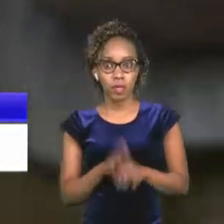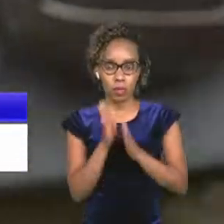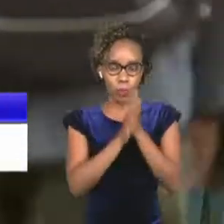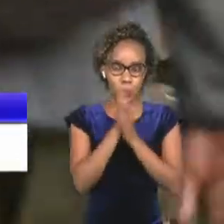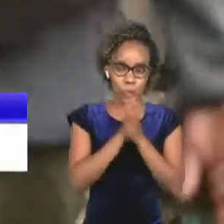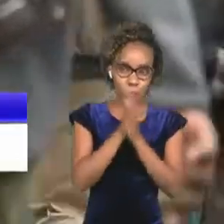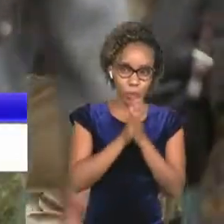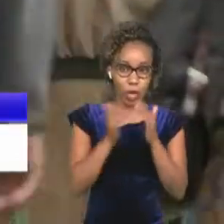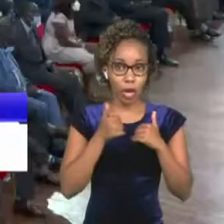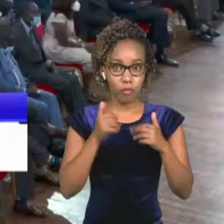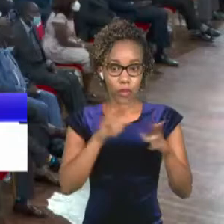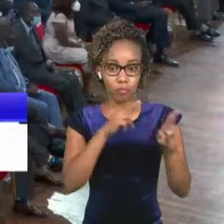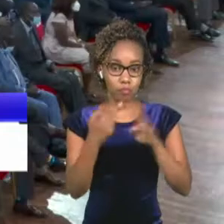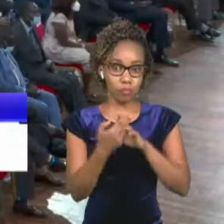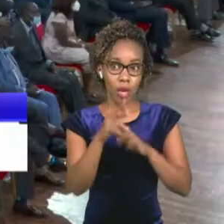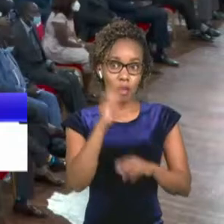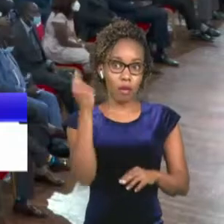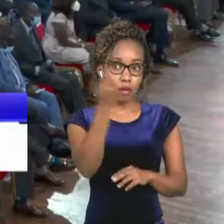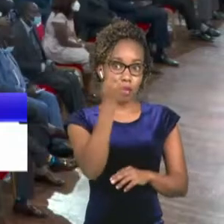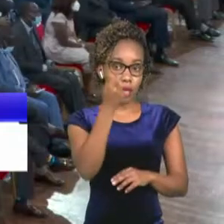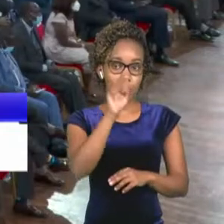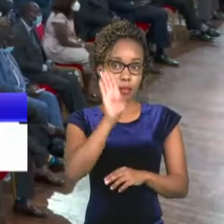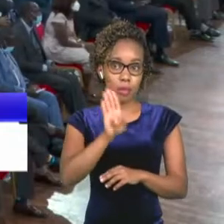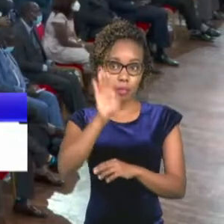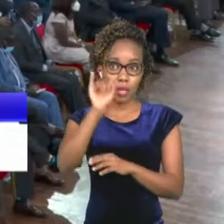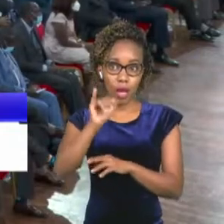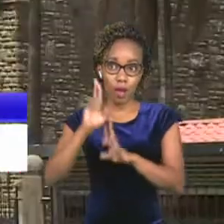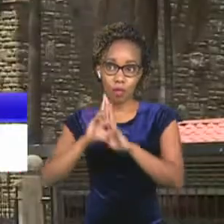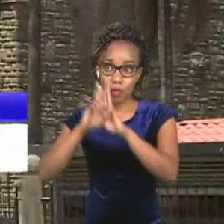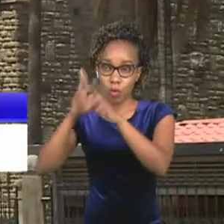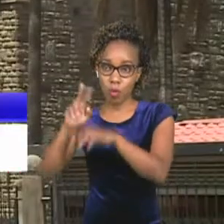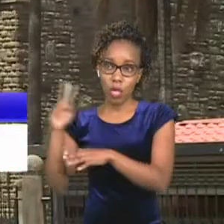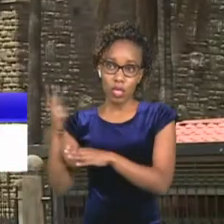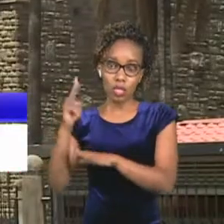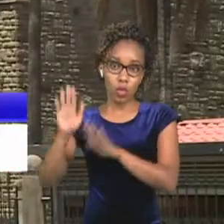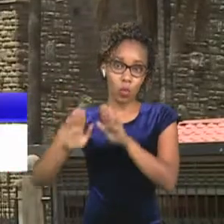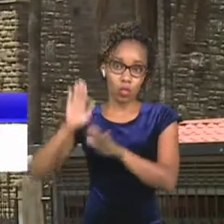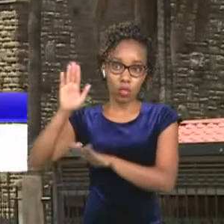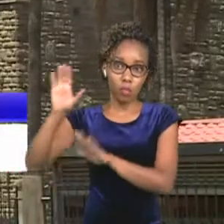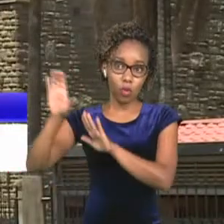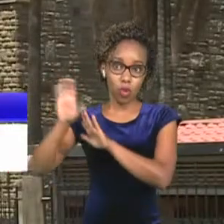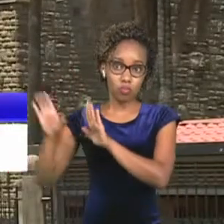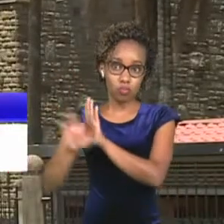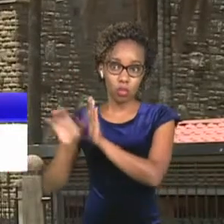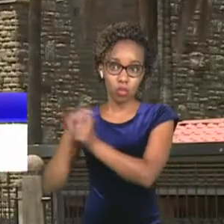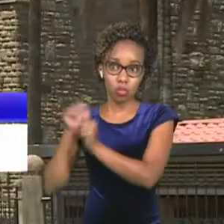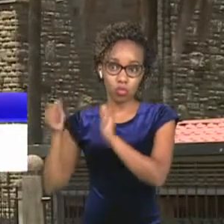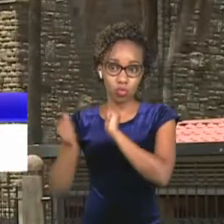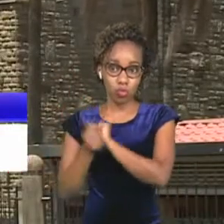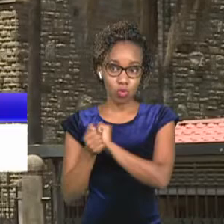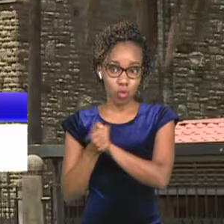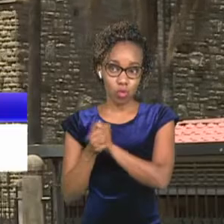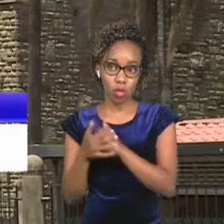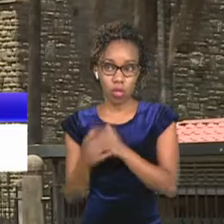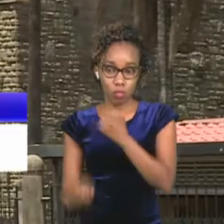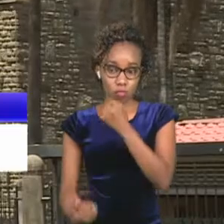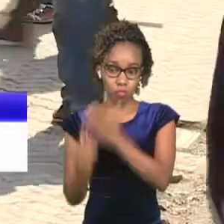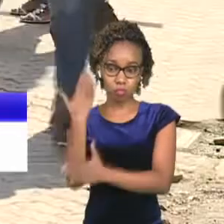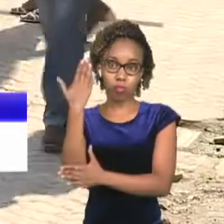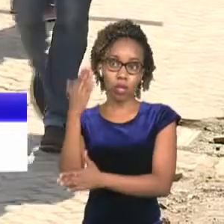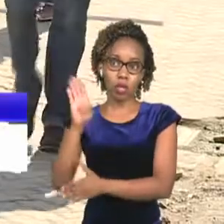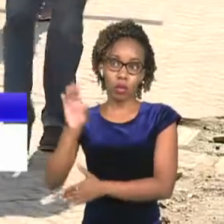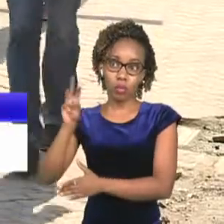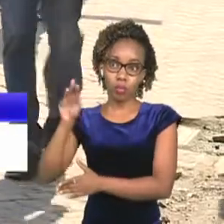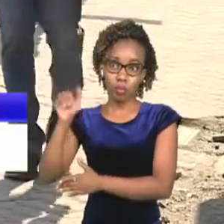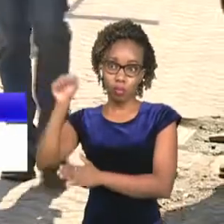of a possible referendum in Kenya, the BB report is marking its second step of a constitutional amendment process to its launch at the Bomas of Kenya